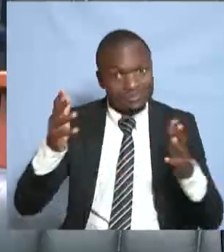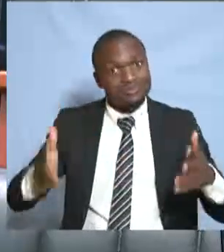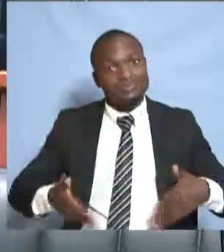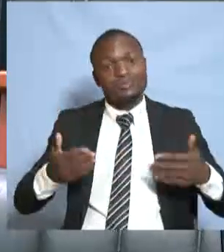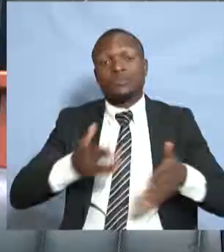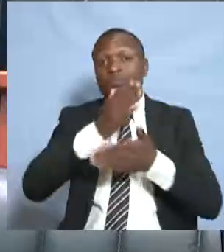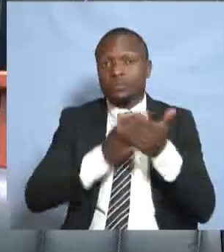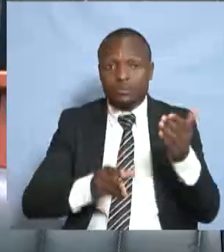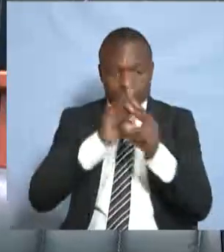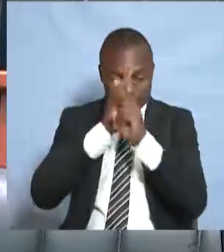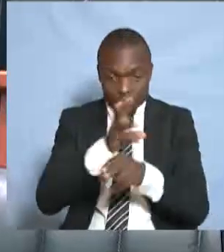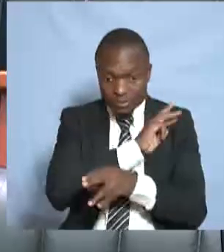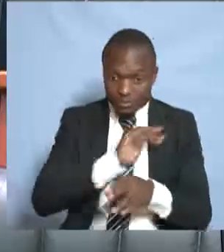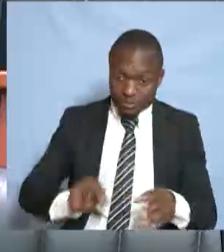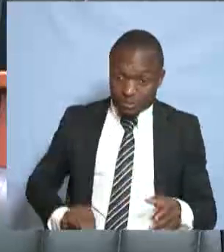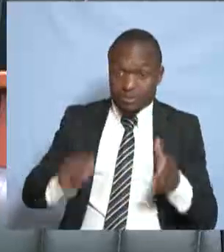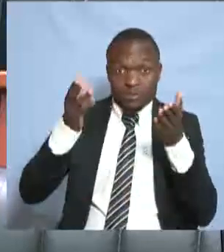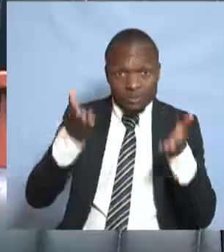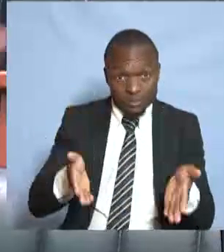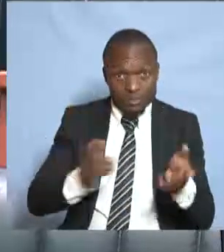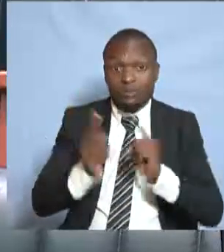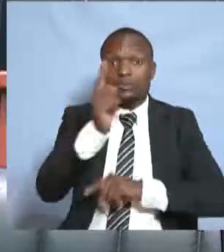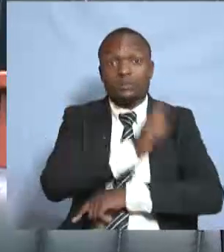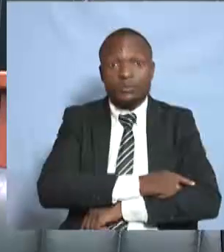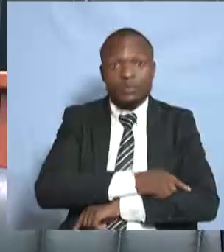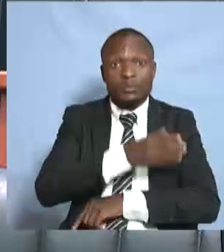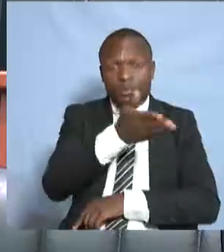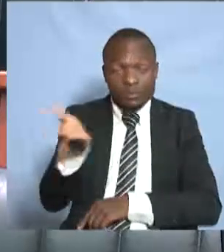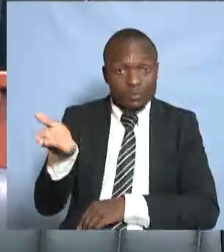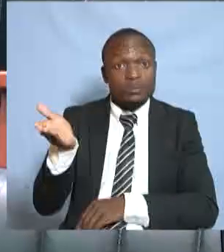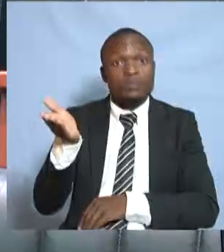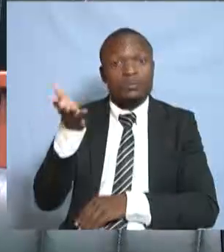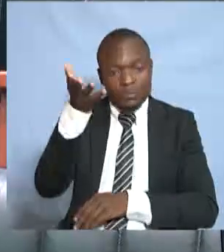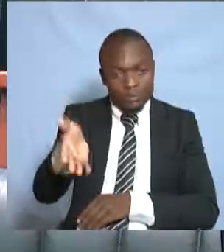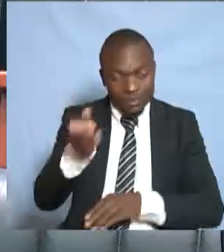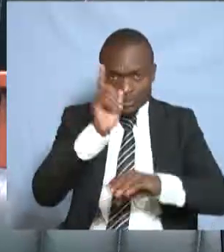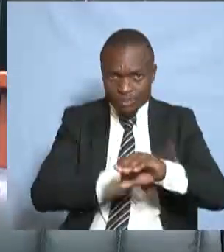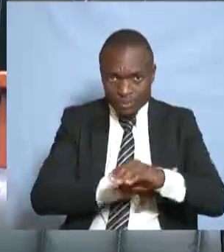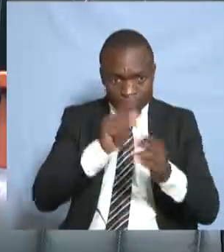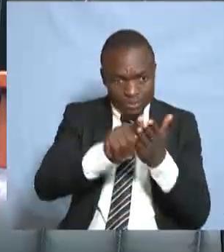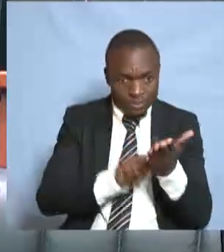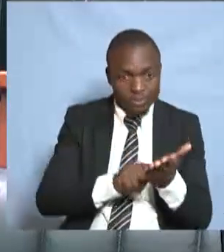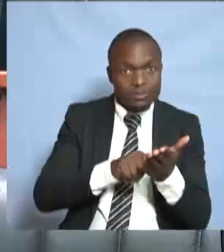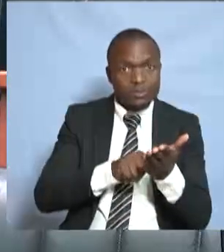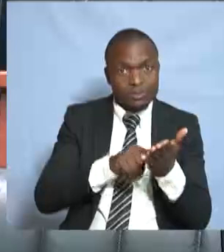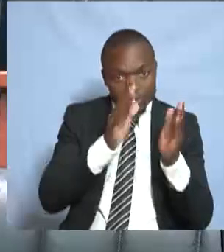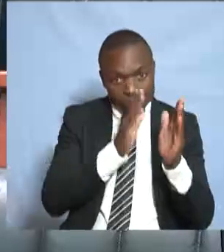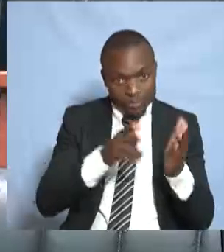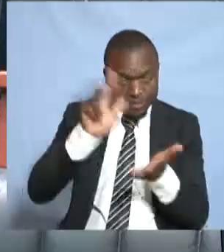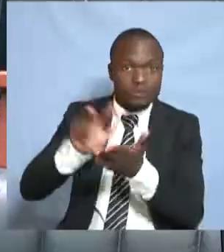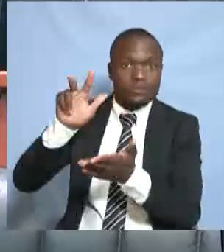some of the members of parliament that are present today were present when the law was being crafted. The law was crafted in such a